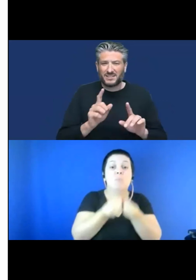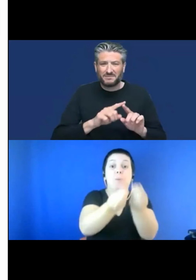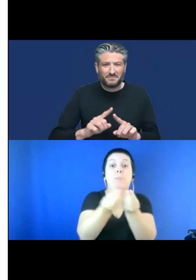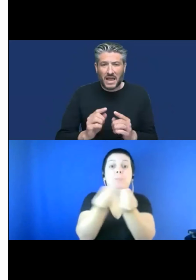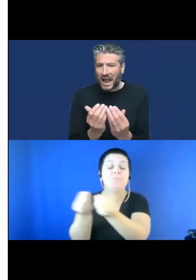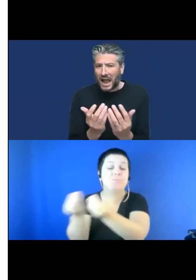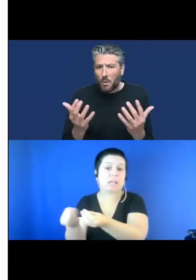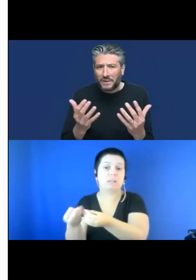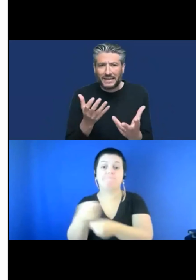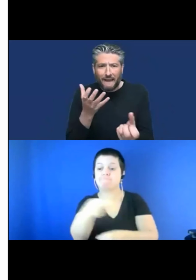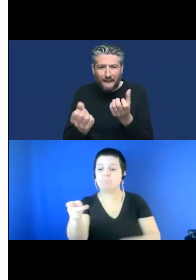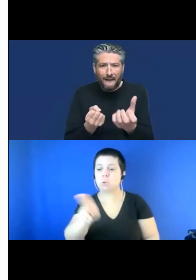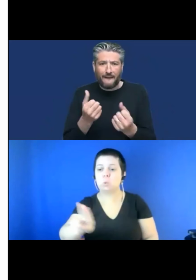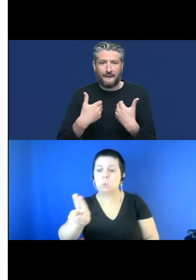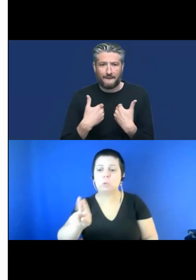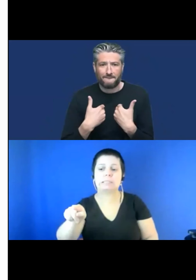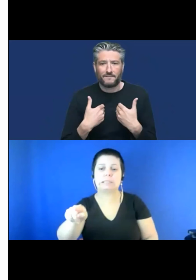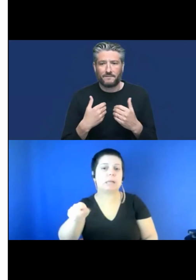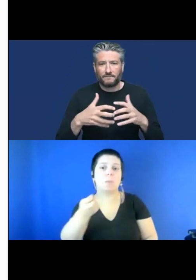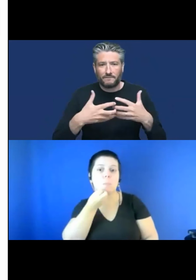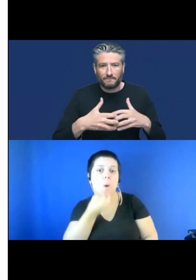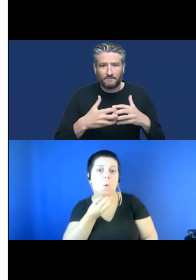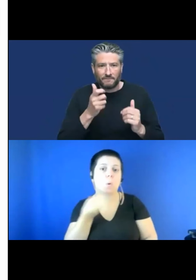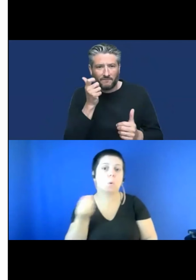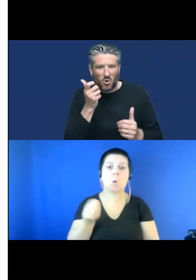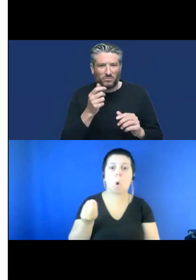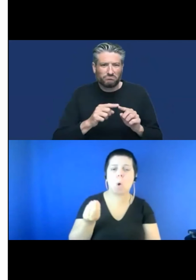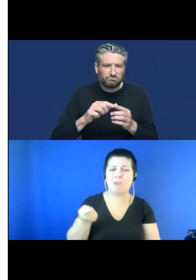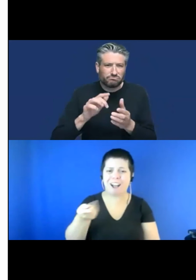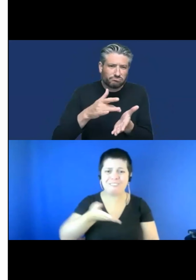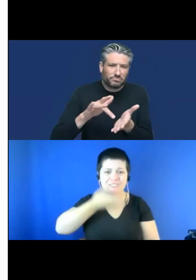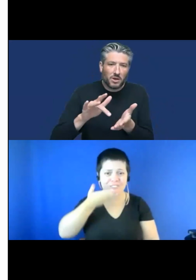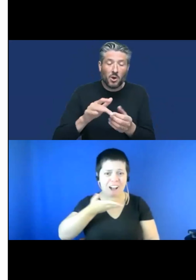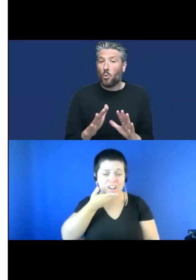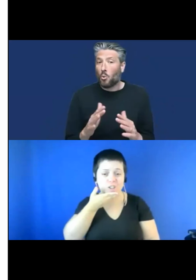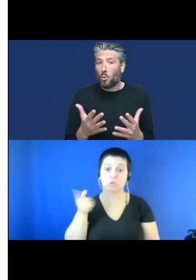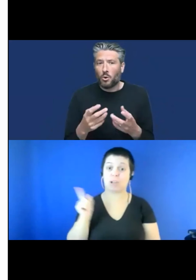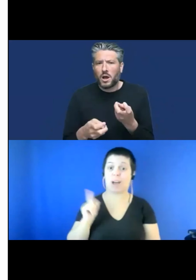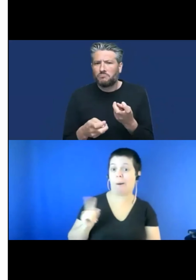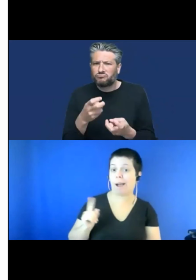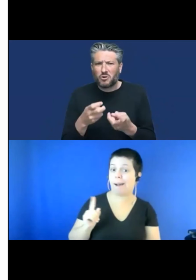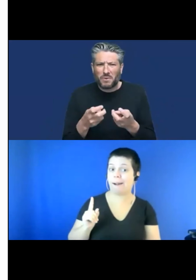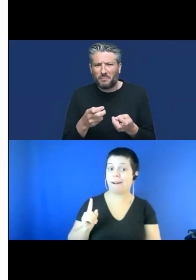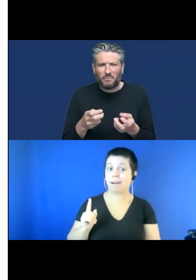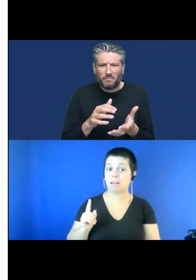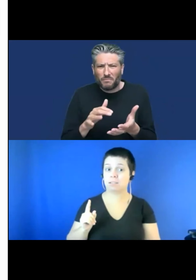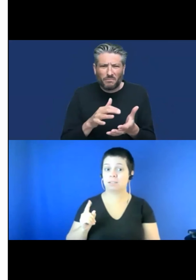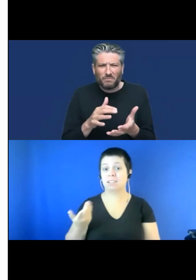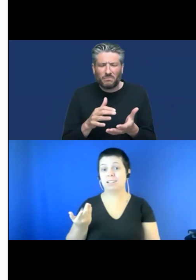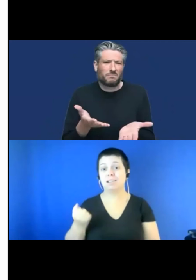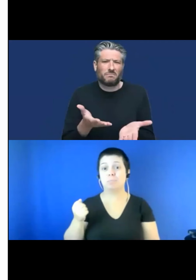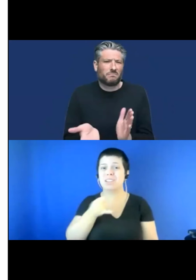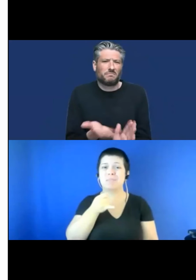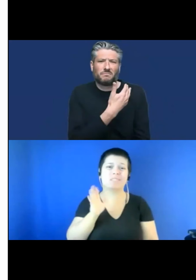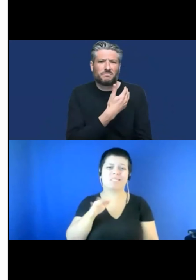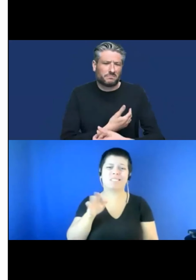people using it, are there problems with usability, and does it potentially end in device abandonment? And then many